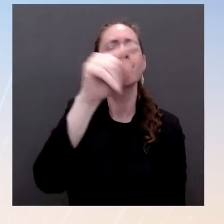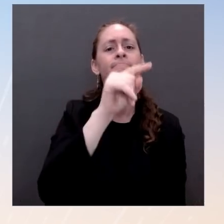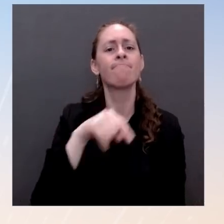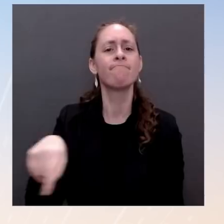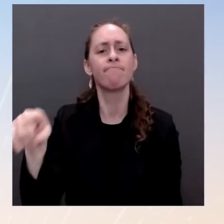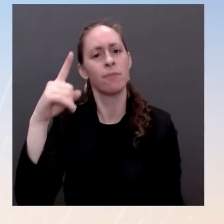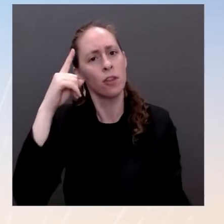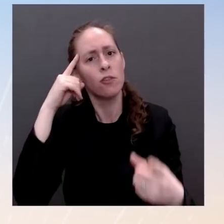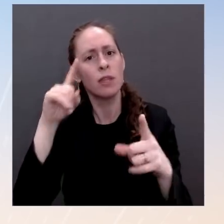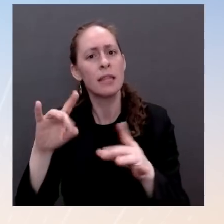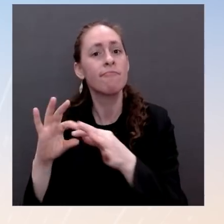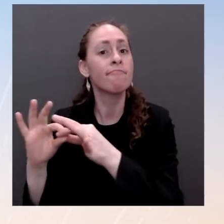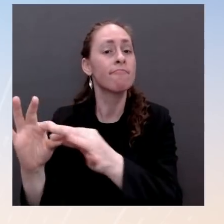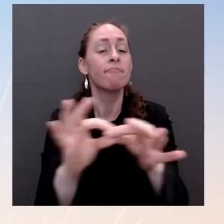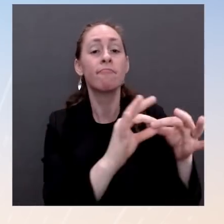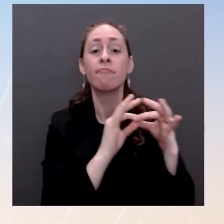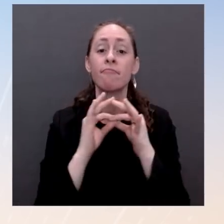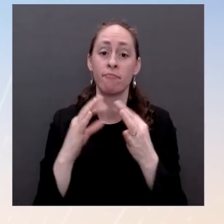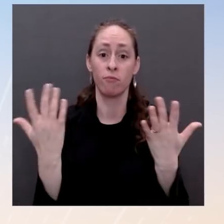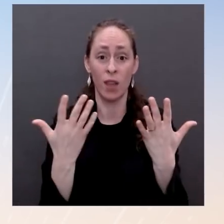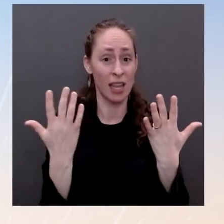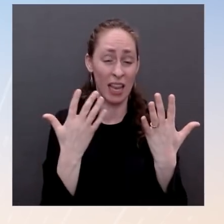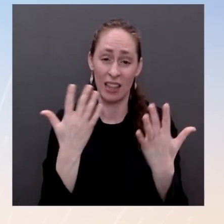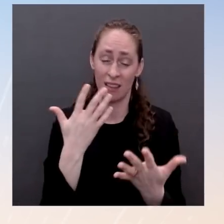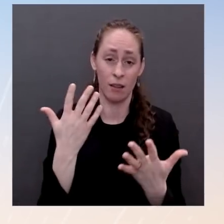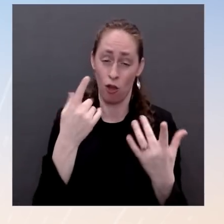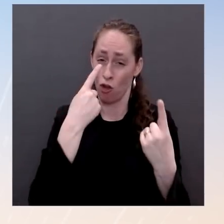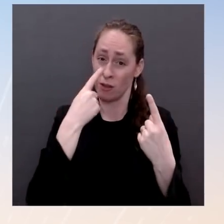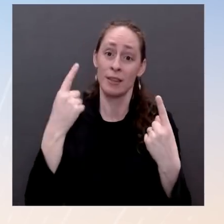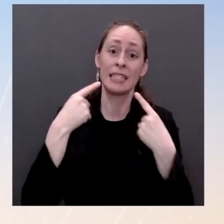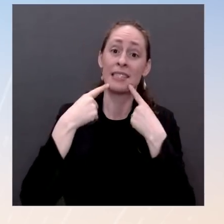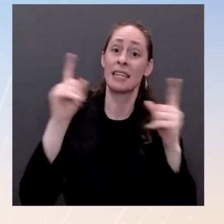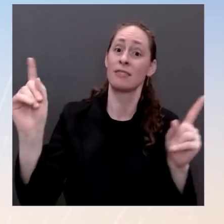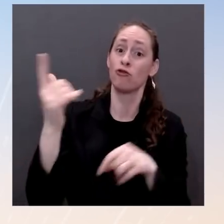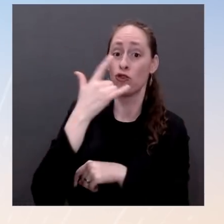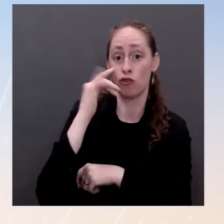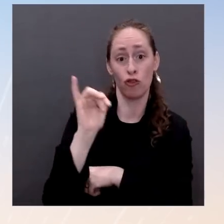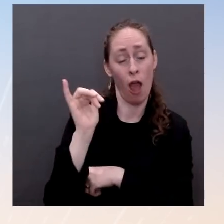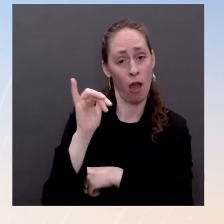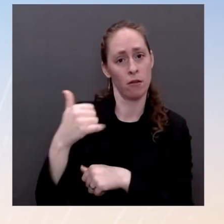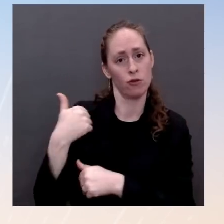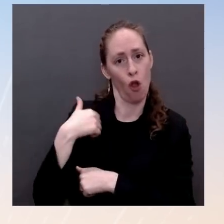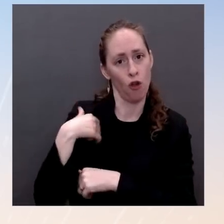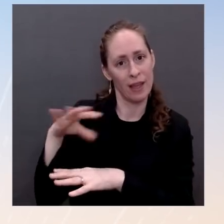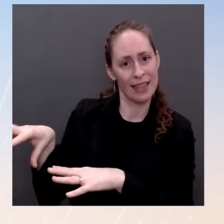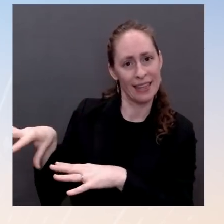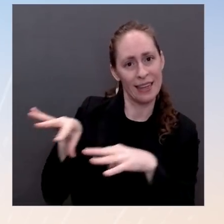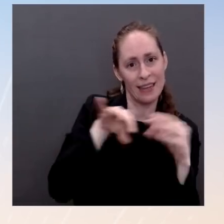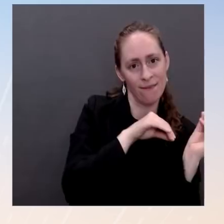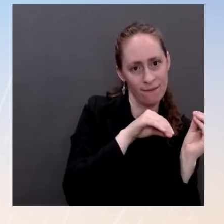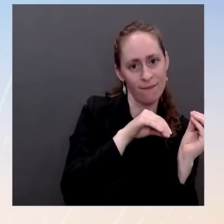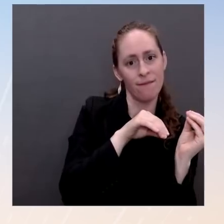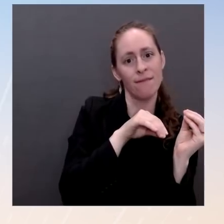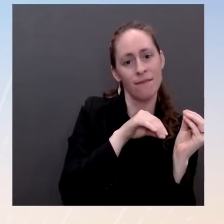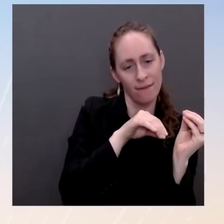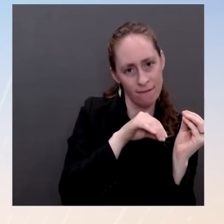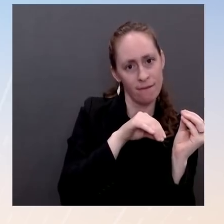a proven de-escalation at the border of Ukraine, where the Russians are pulling back their troops, where they are making